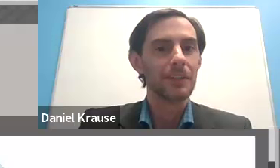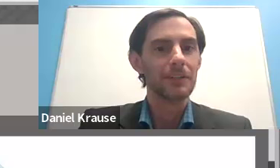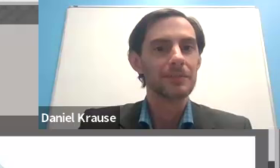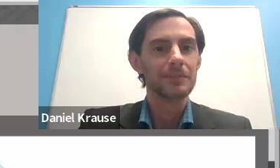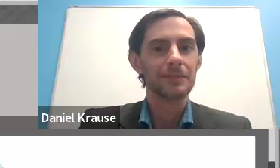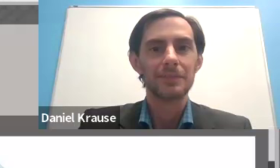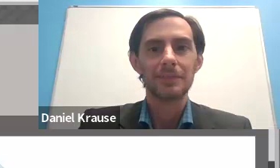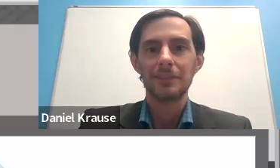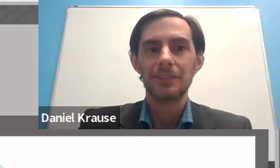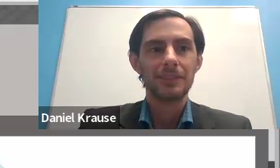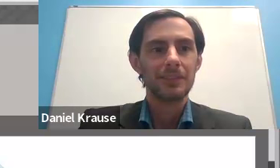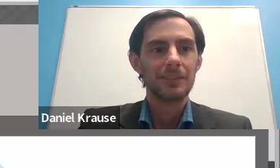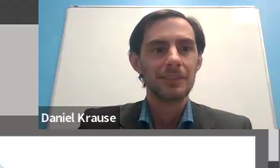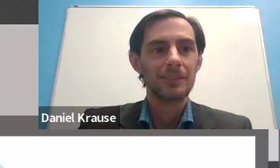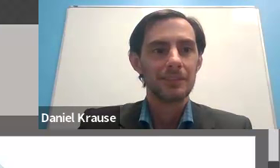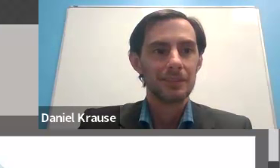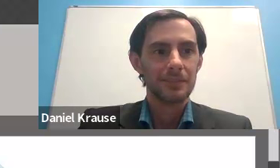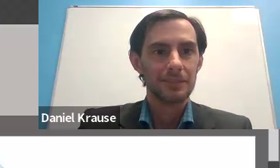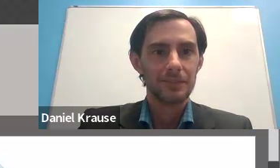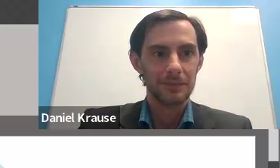There we go.